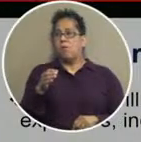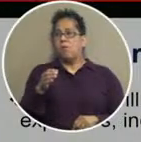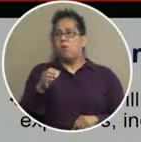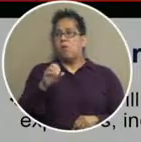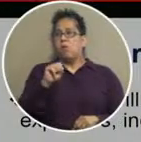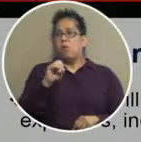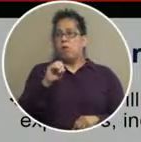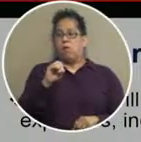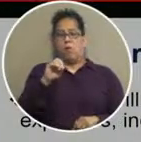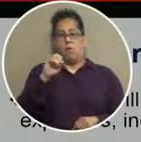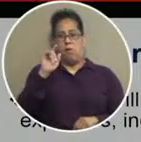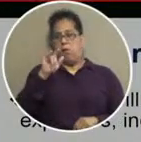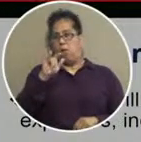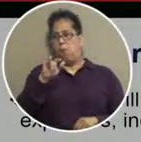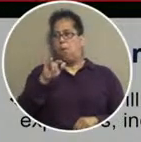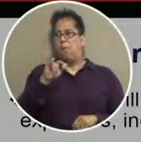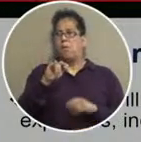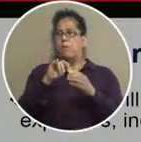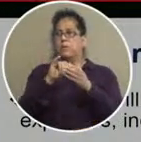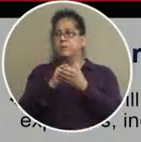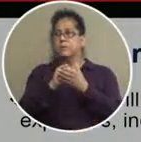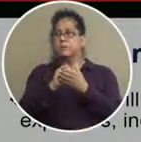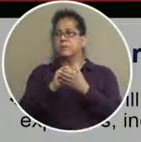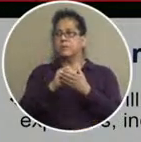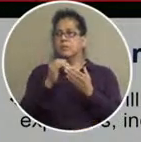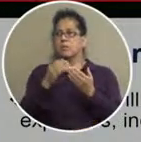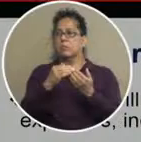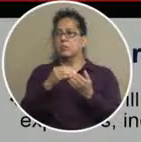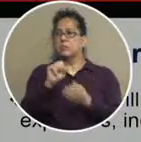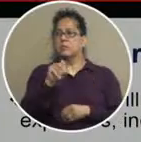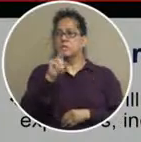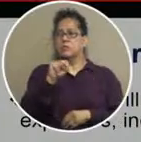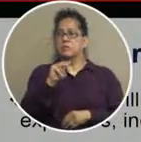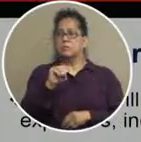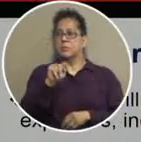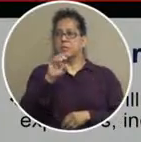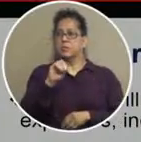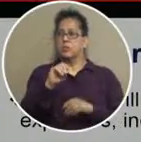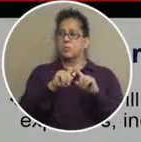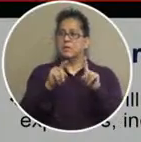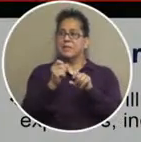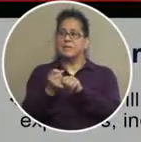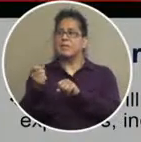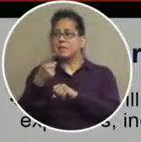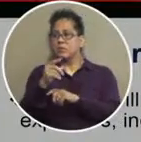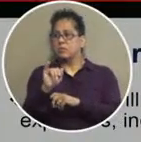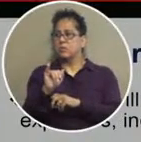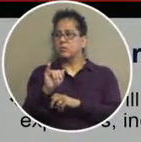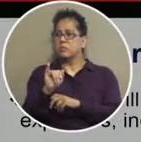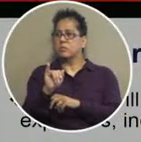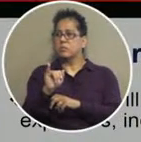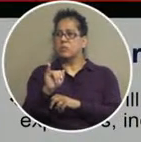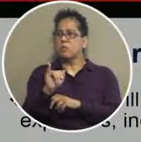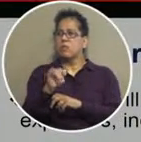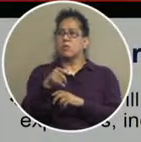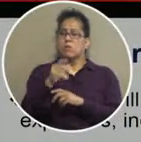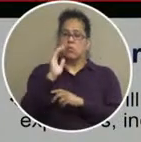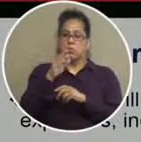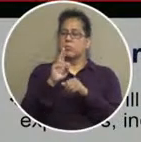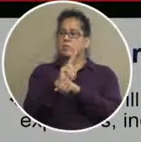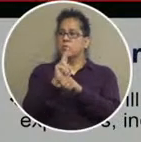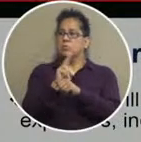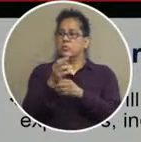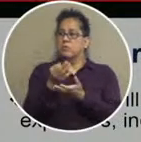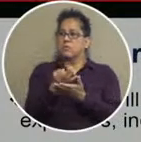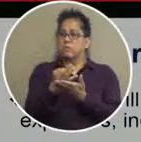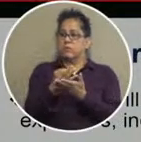So the International Airport is going to be using these funds similar to the Sun Metro for not only this current fiscal year, but also for next year as well. They're going to be able to use these